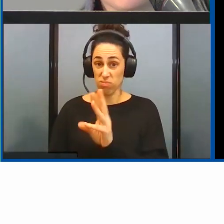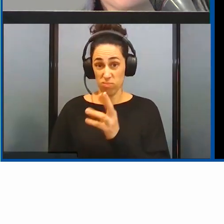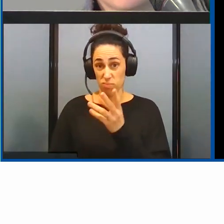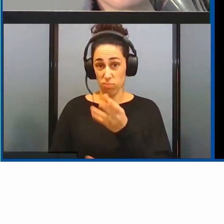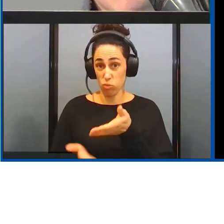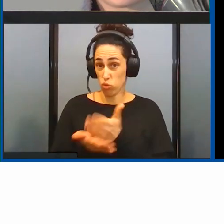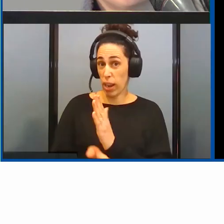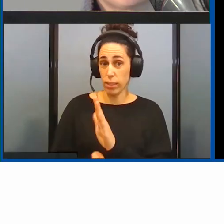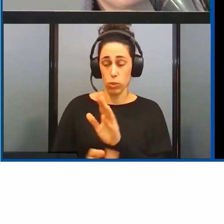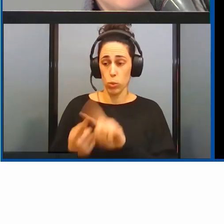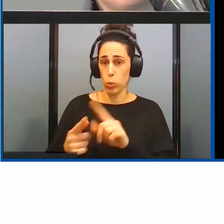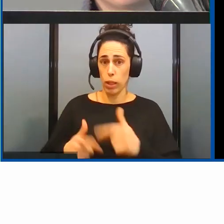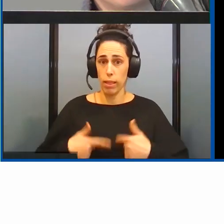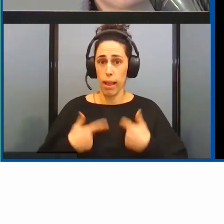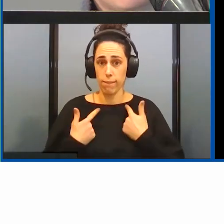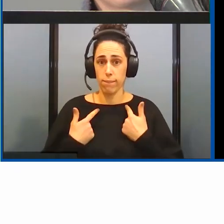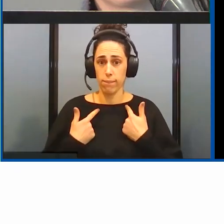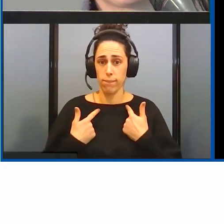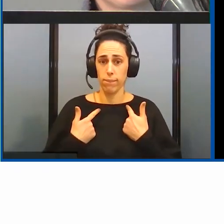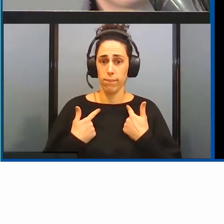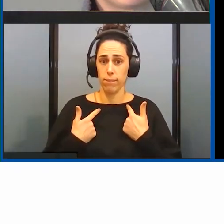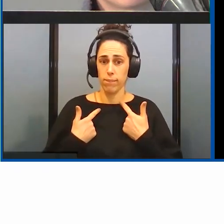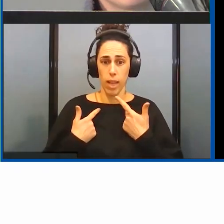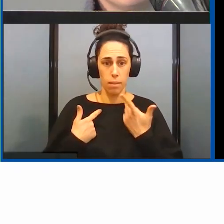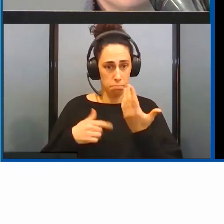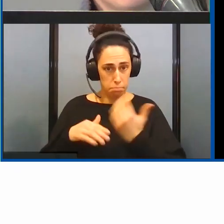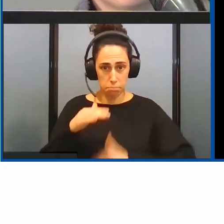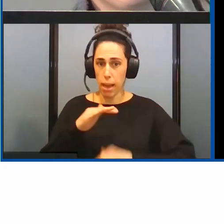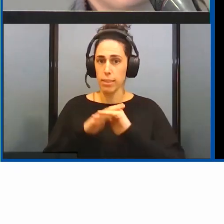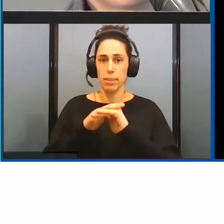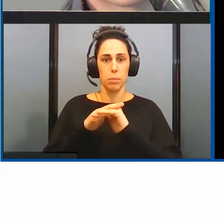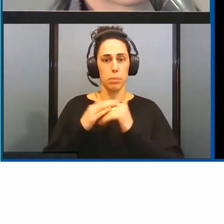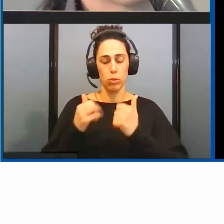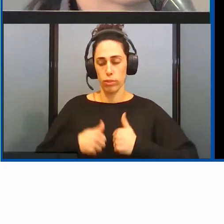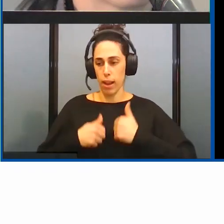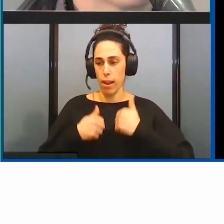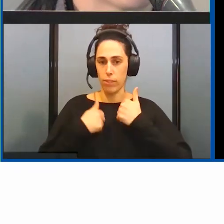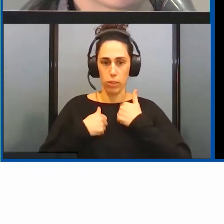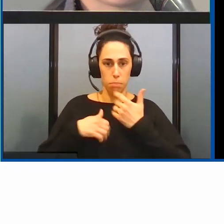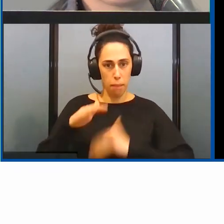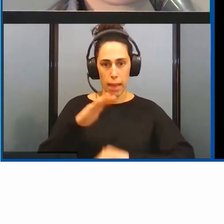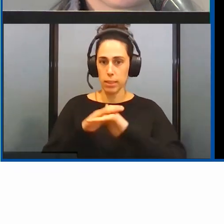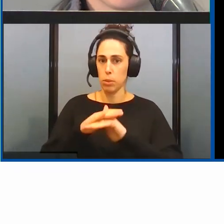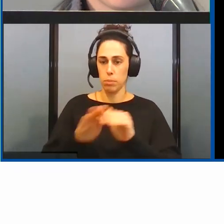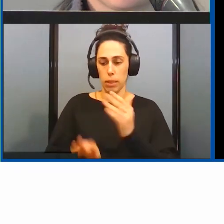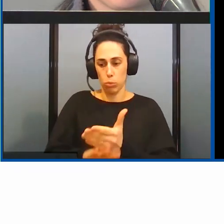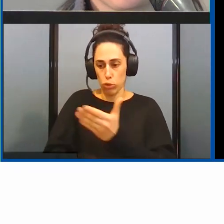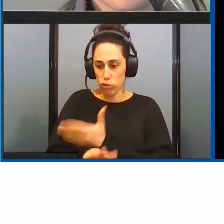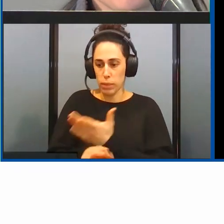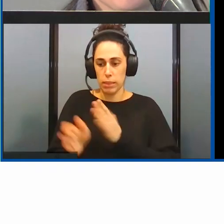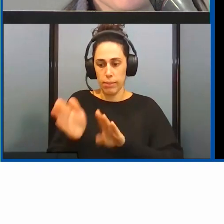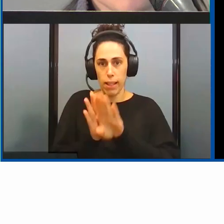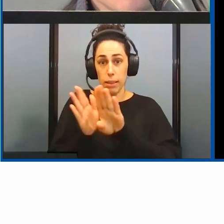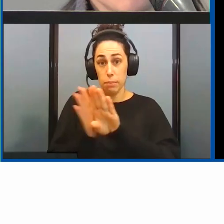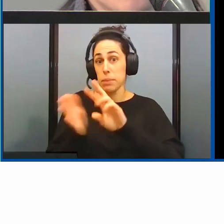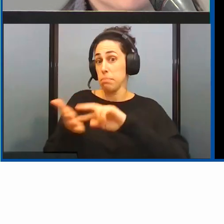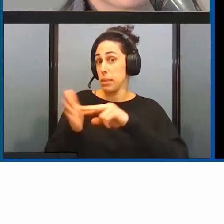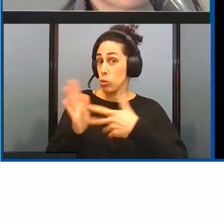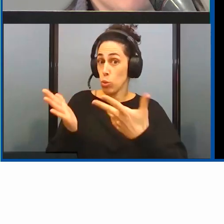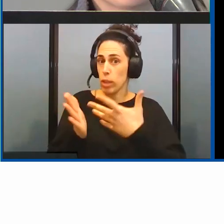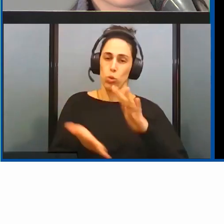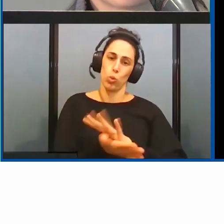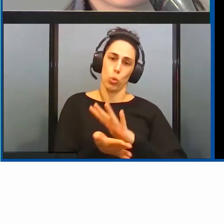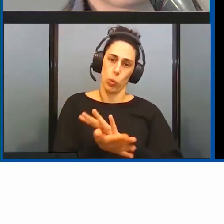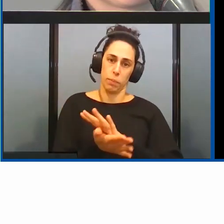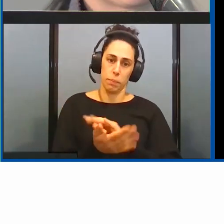right to life and maximum survival and maximum development. And for us, development includes school.